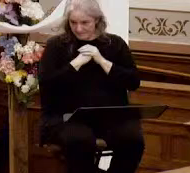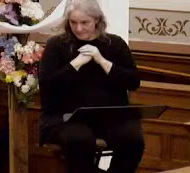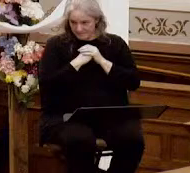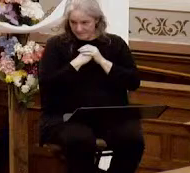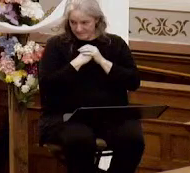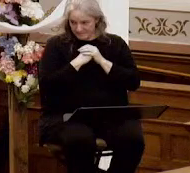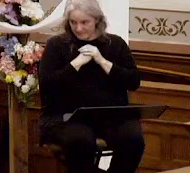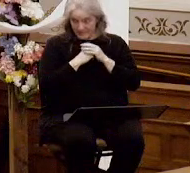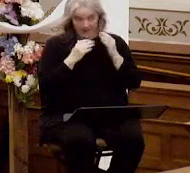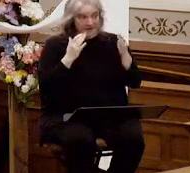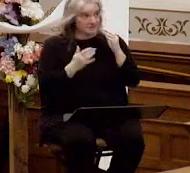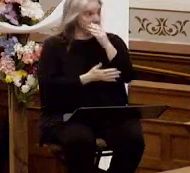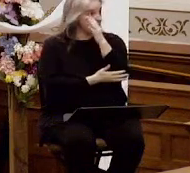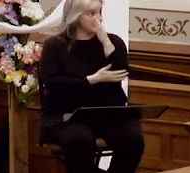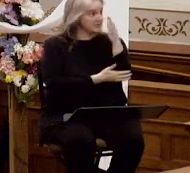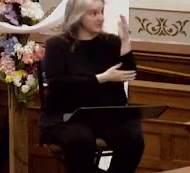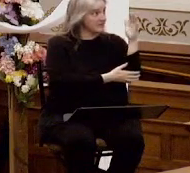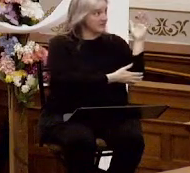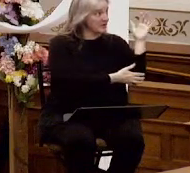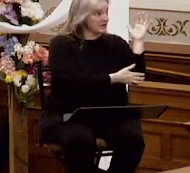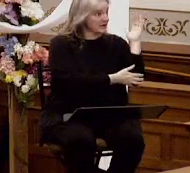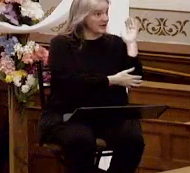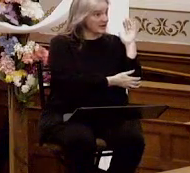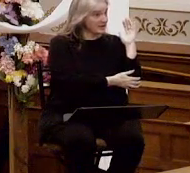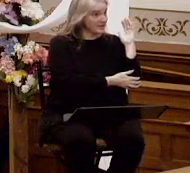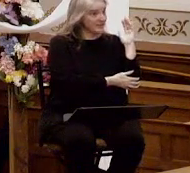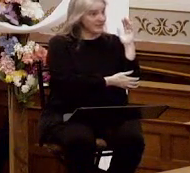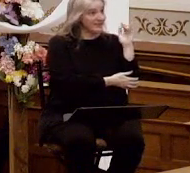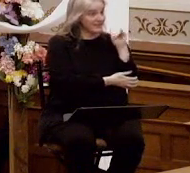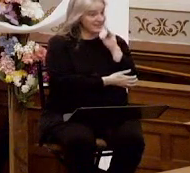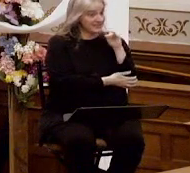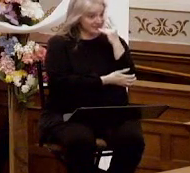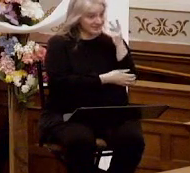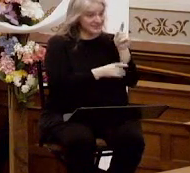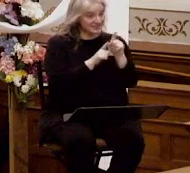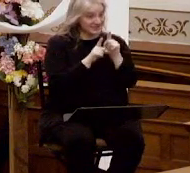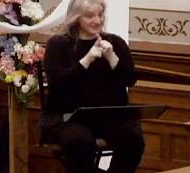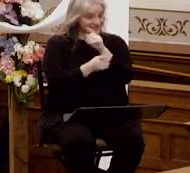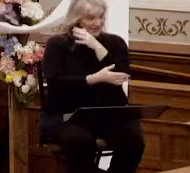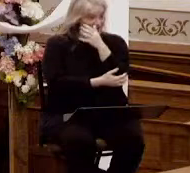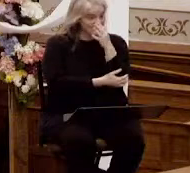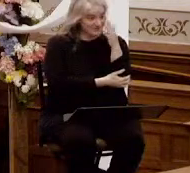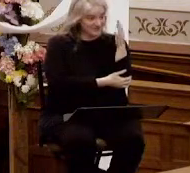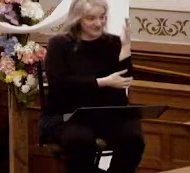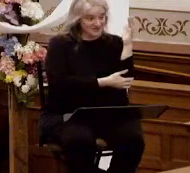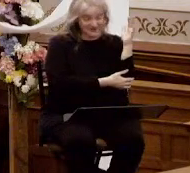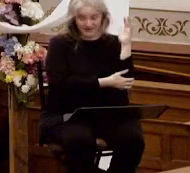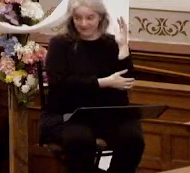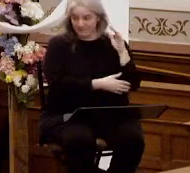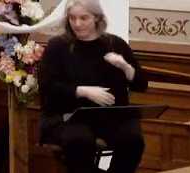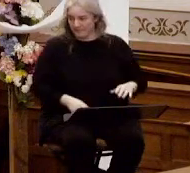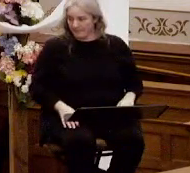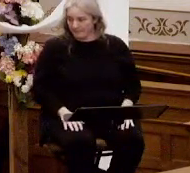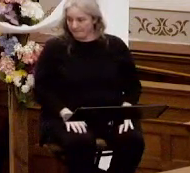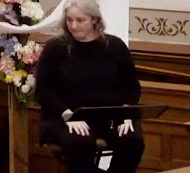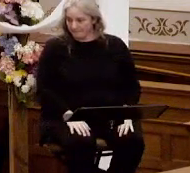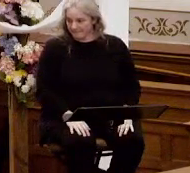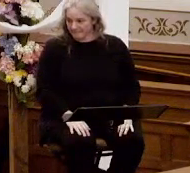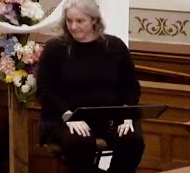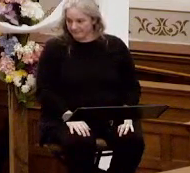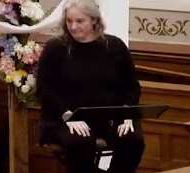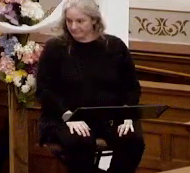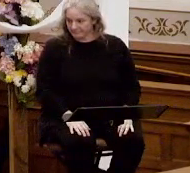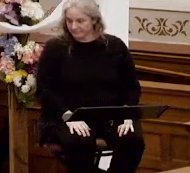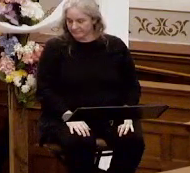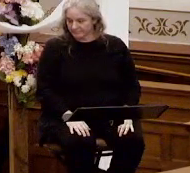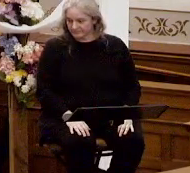The forest? Well, there's a forest. It looks like a forest or woods there. And we've got the pine